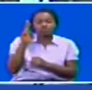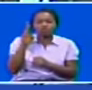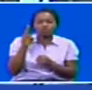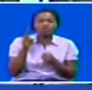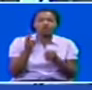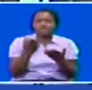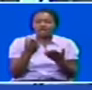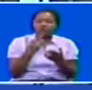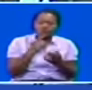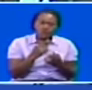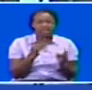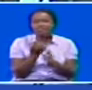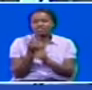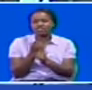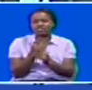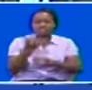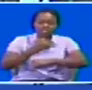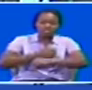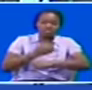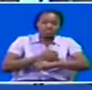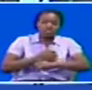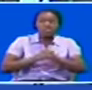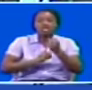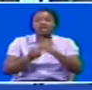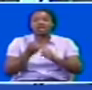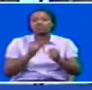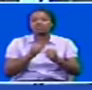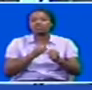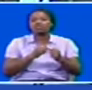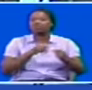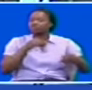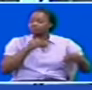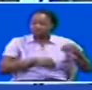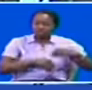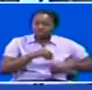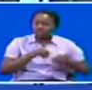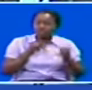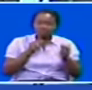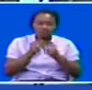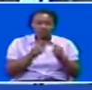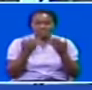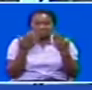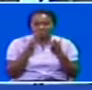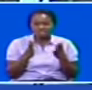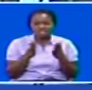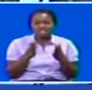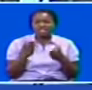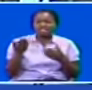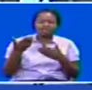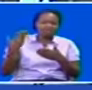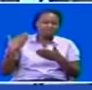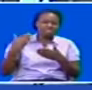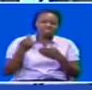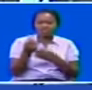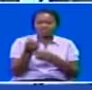institutions that are constitutionally mandated to take action on graft to fight corruption, which has seemingly in the past few days,